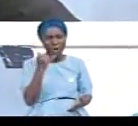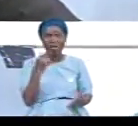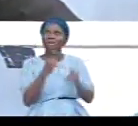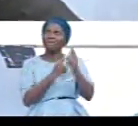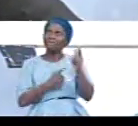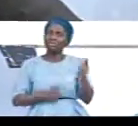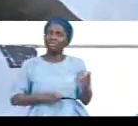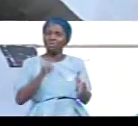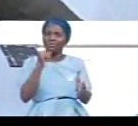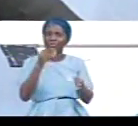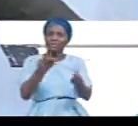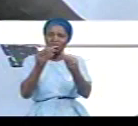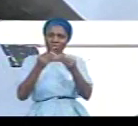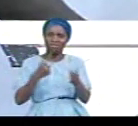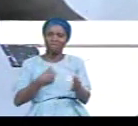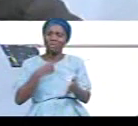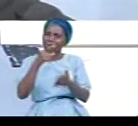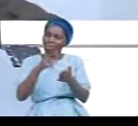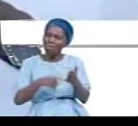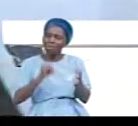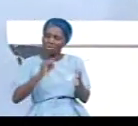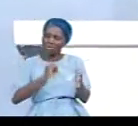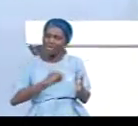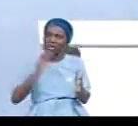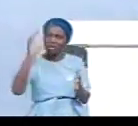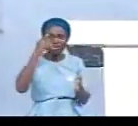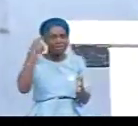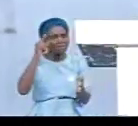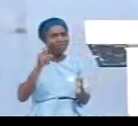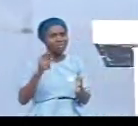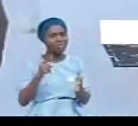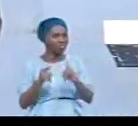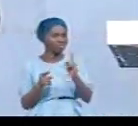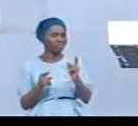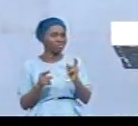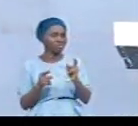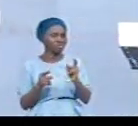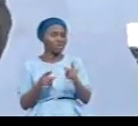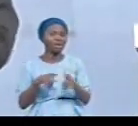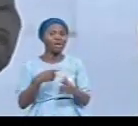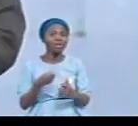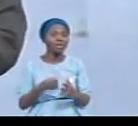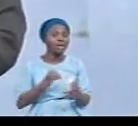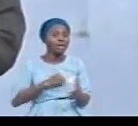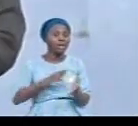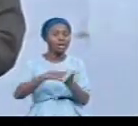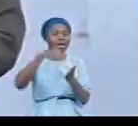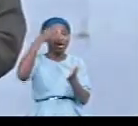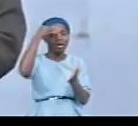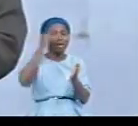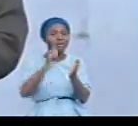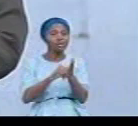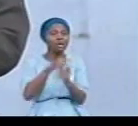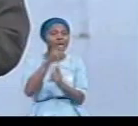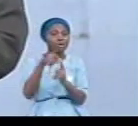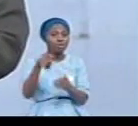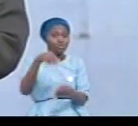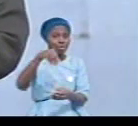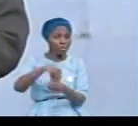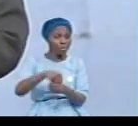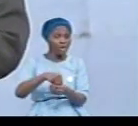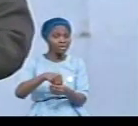given me what I was looking for? Then I learned, when you plant maize,